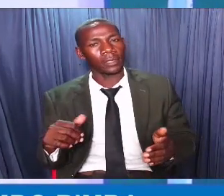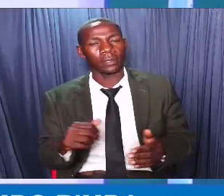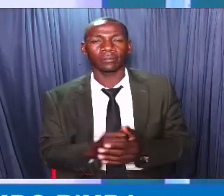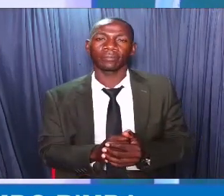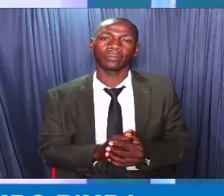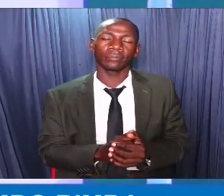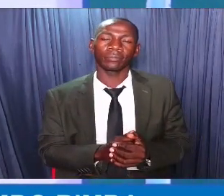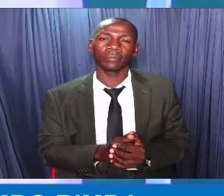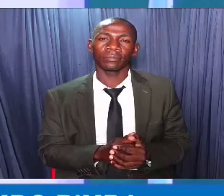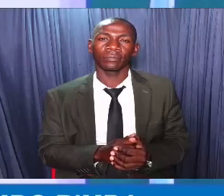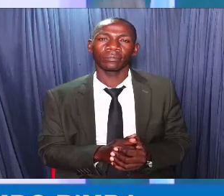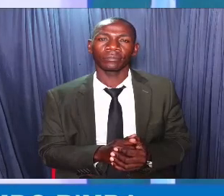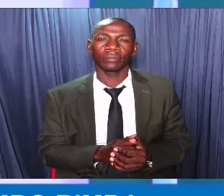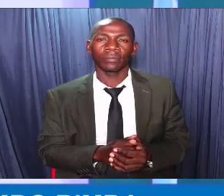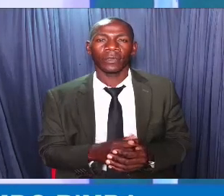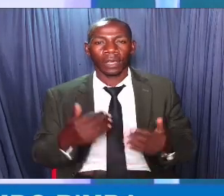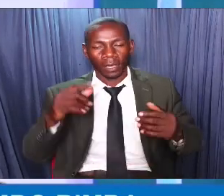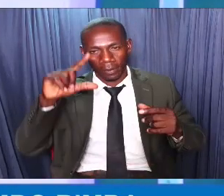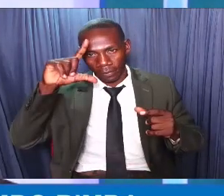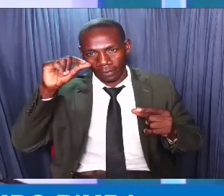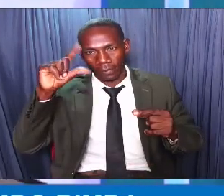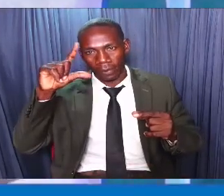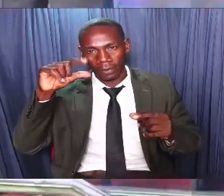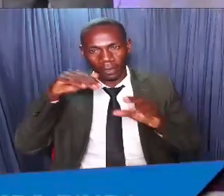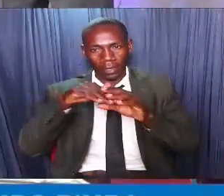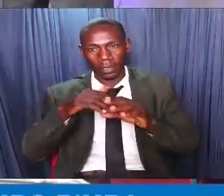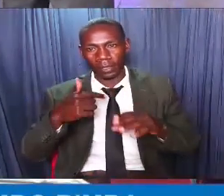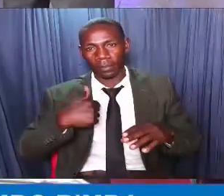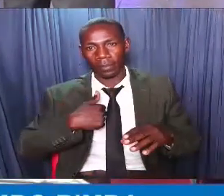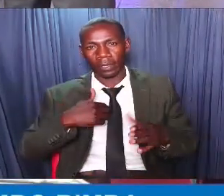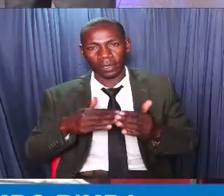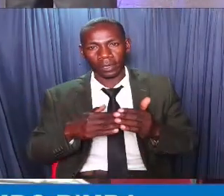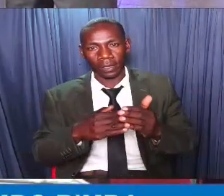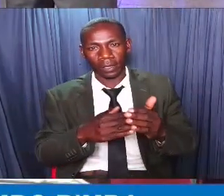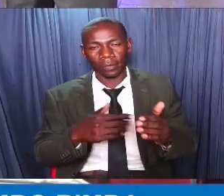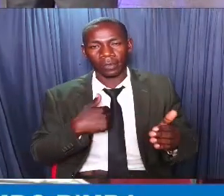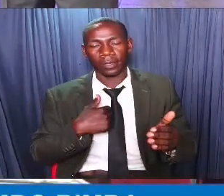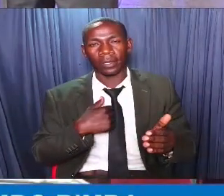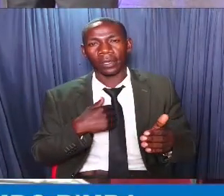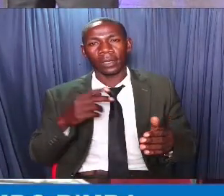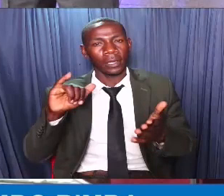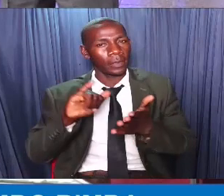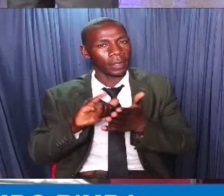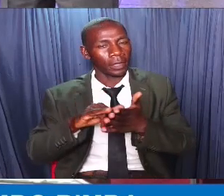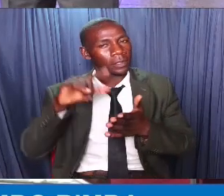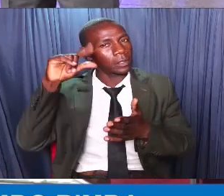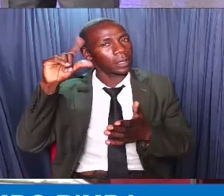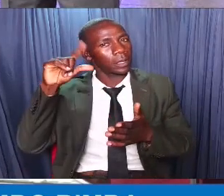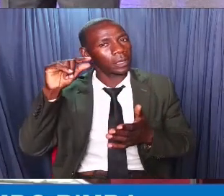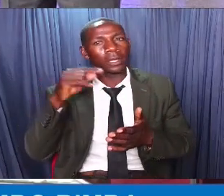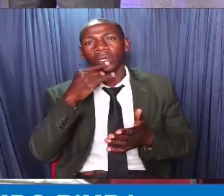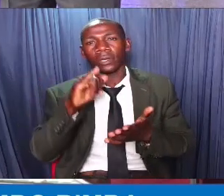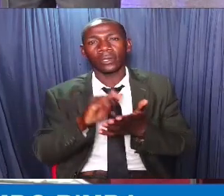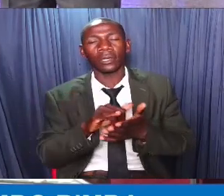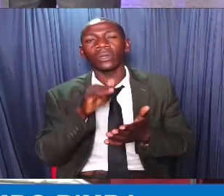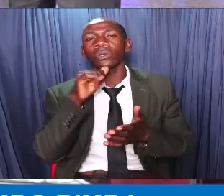others. Na nyota hapa ndani inaniongoza. I have a star in me leading me. Na nyota hiyo, and that star imeniambia wewe